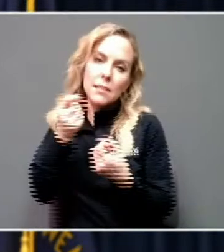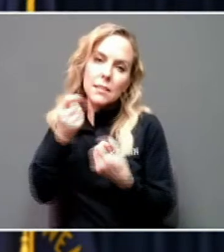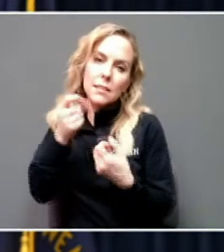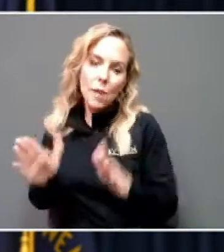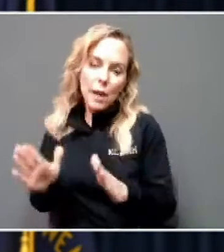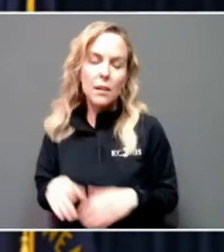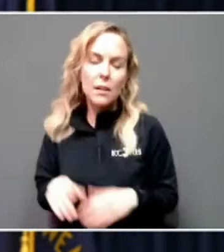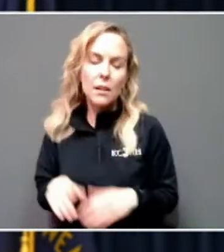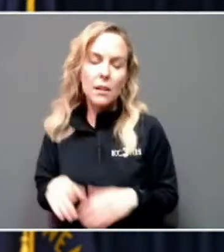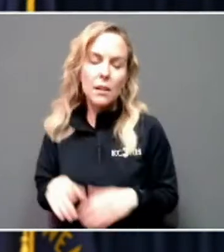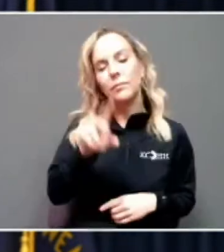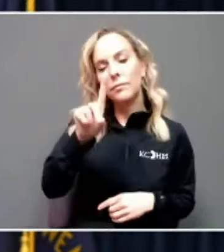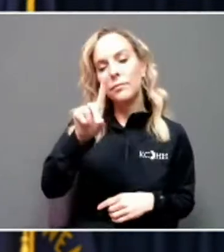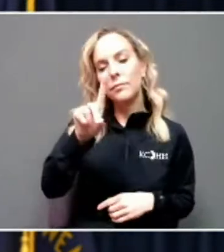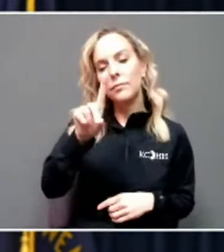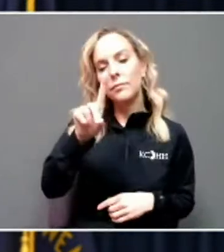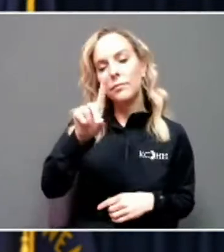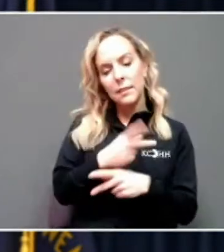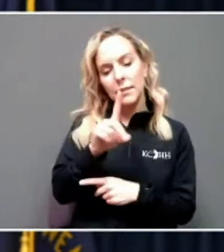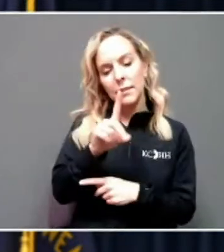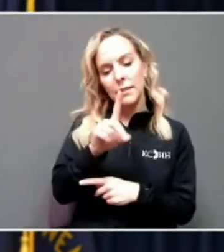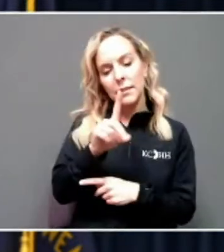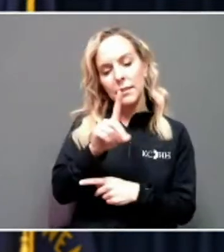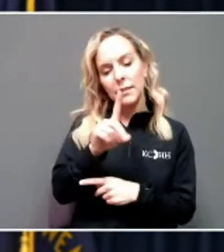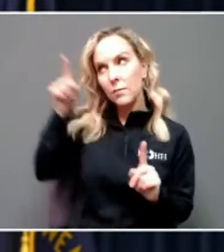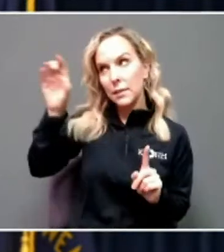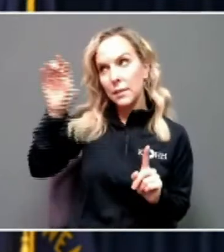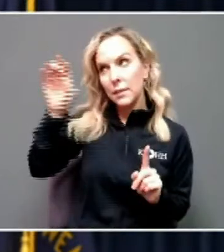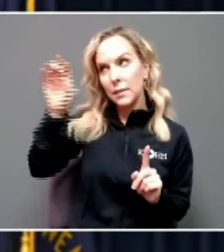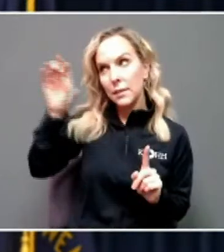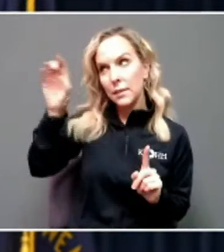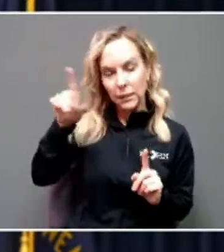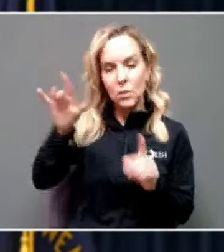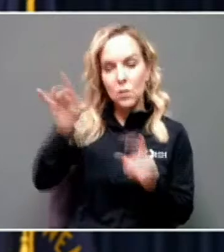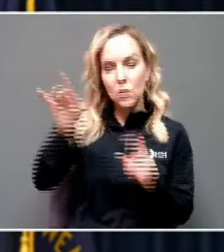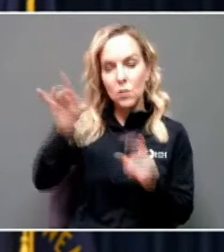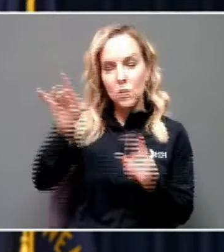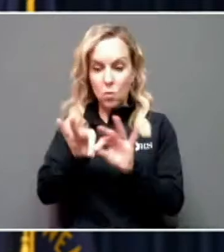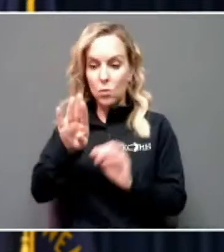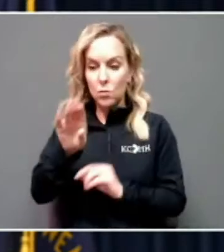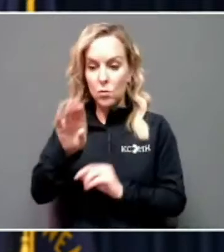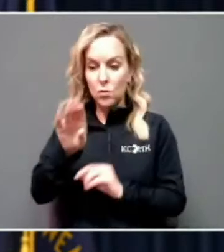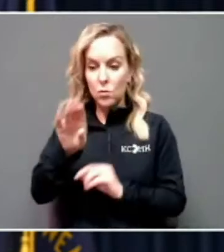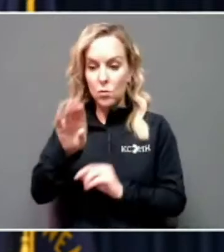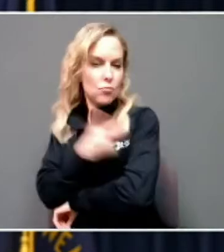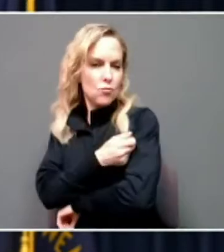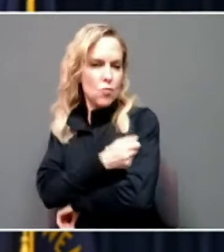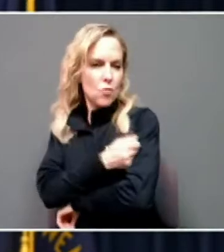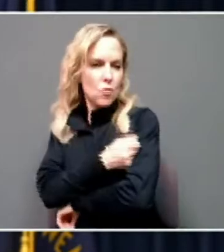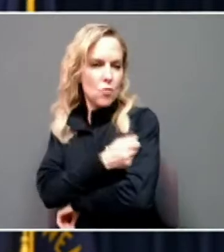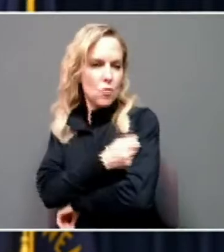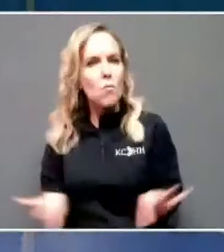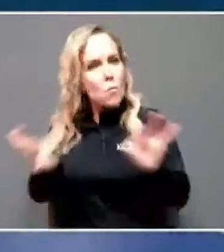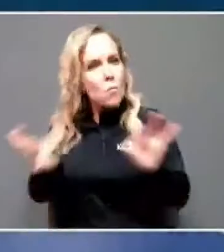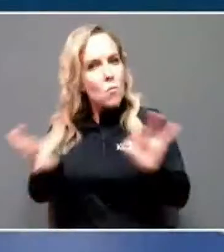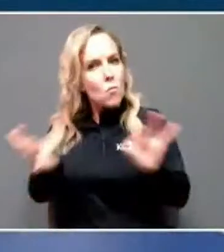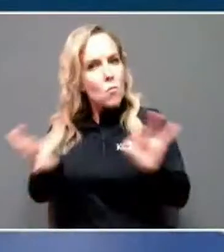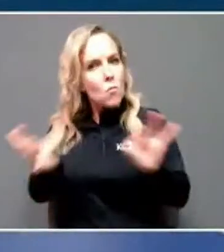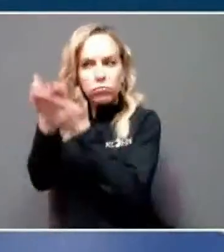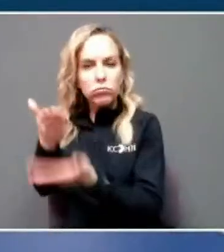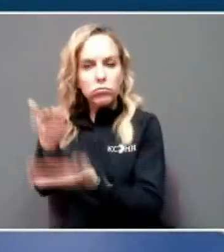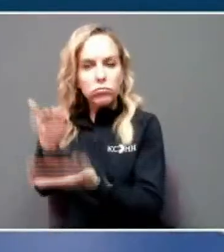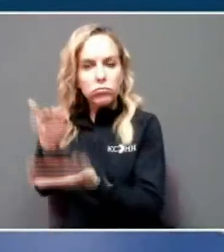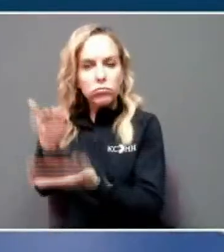data from the CDC is showing the importance of a booster shot when it comes to protecting ourselves against COVID-19. You can see the